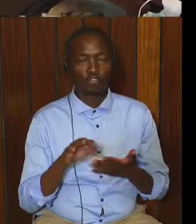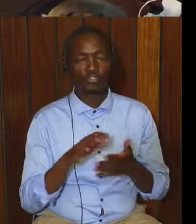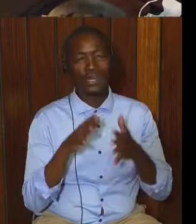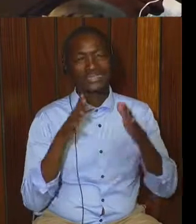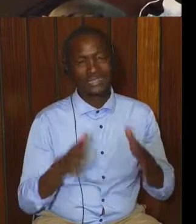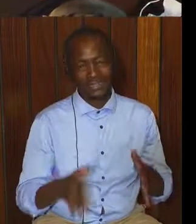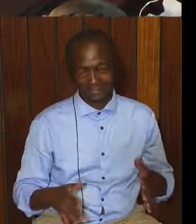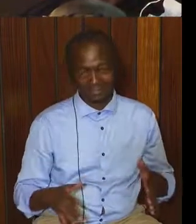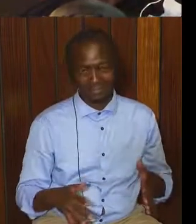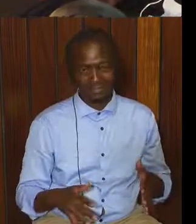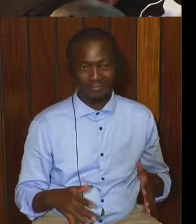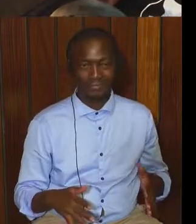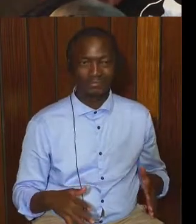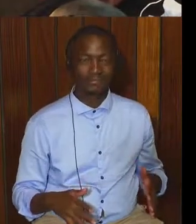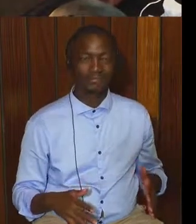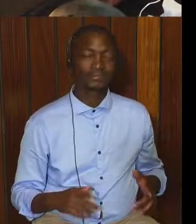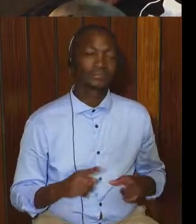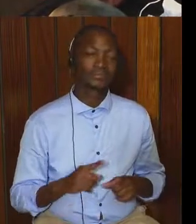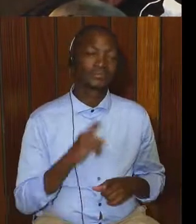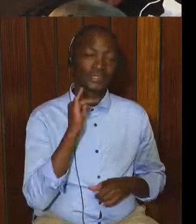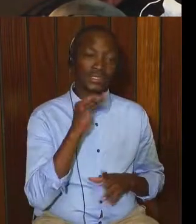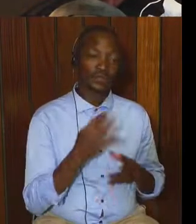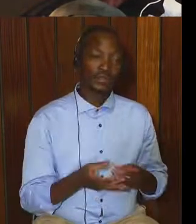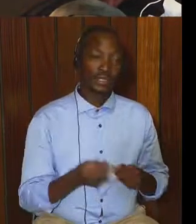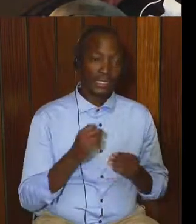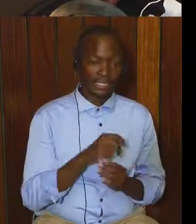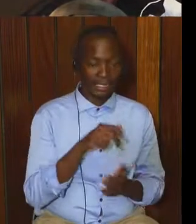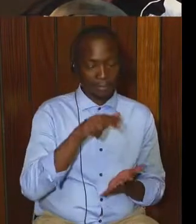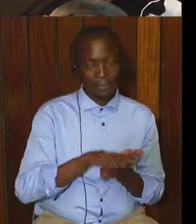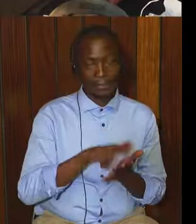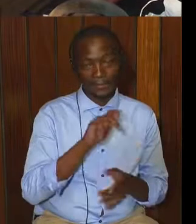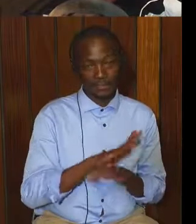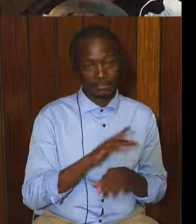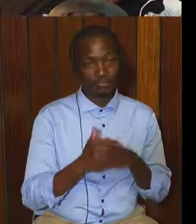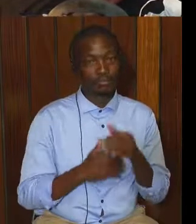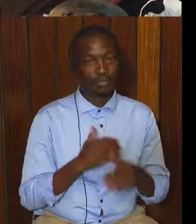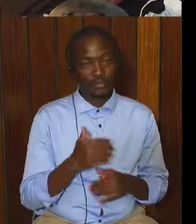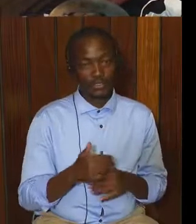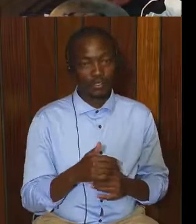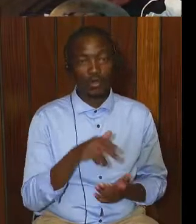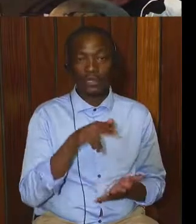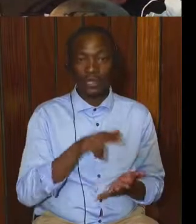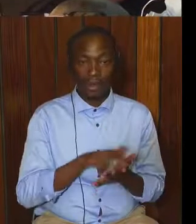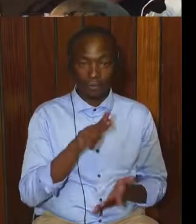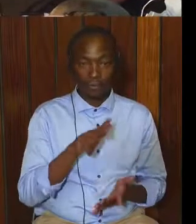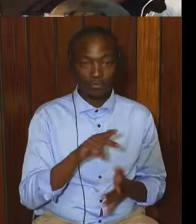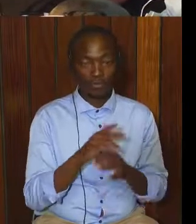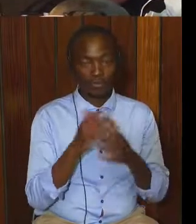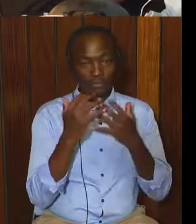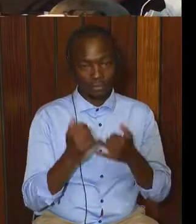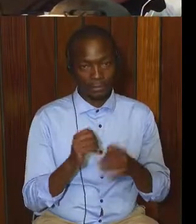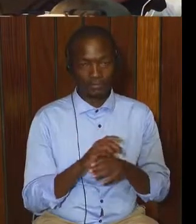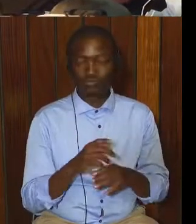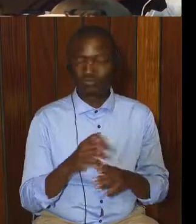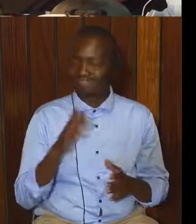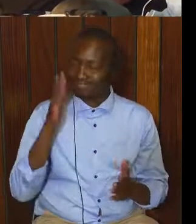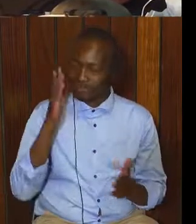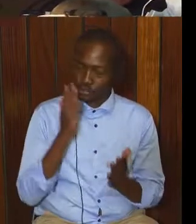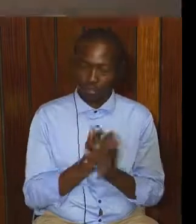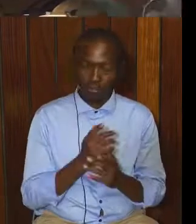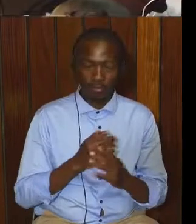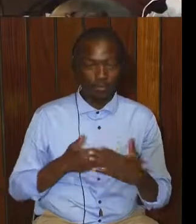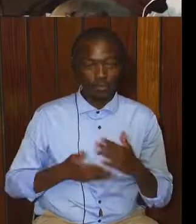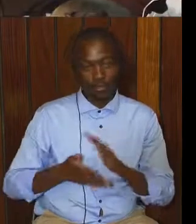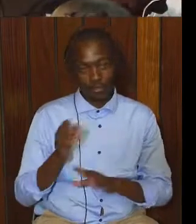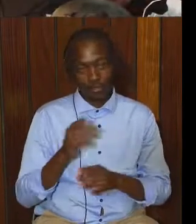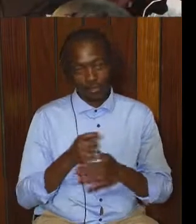get the permission to proceed or the approval of the budget, we will definitely go into procuring